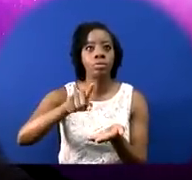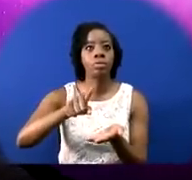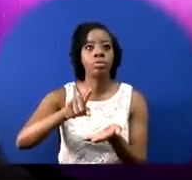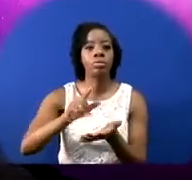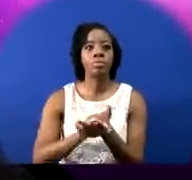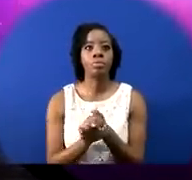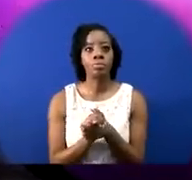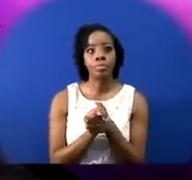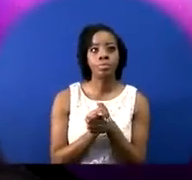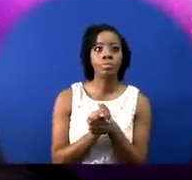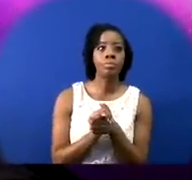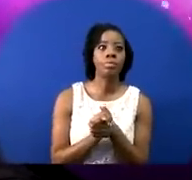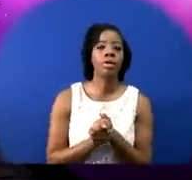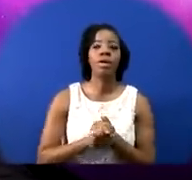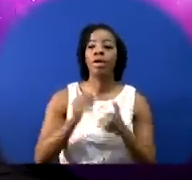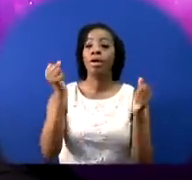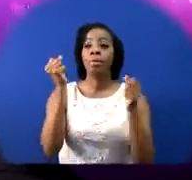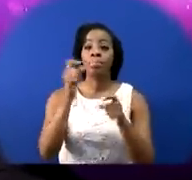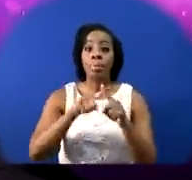Oh, but I'm